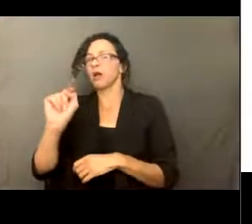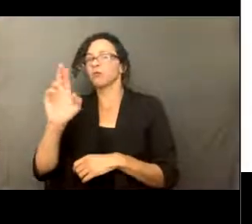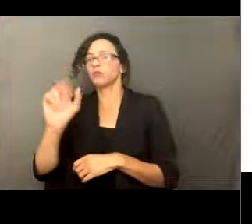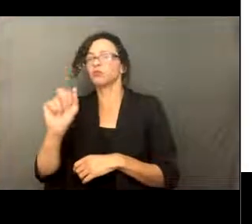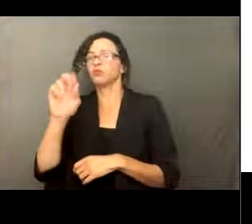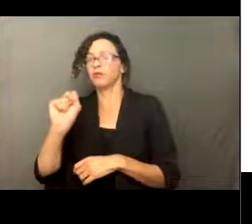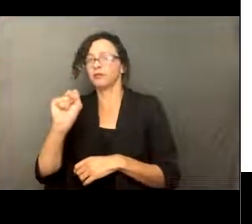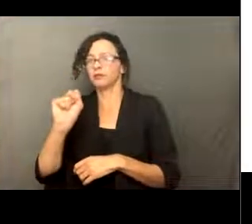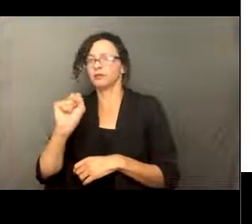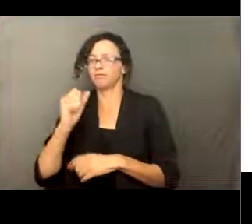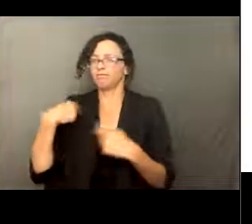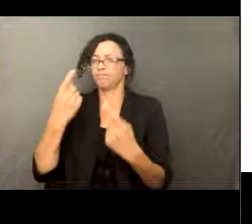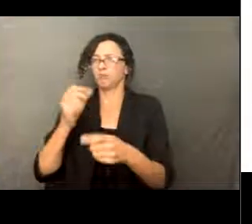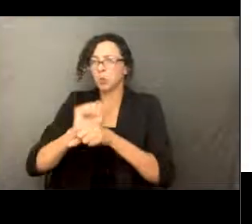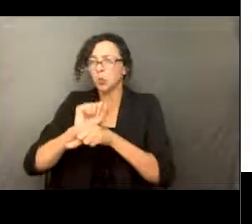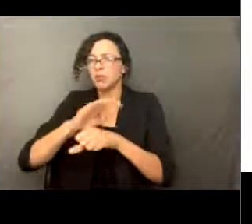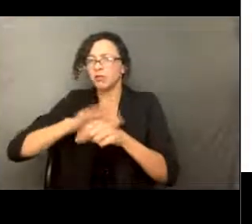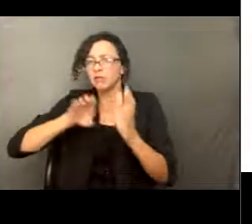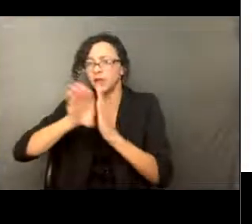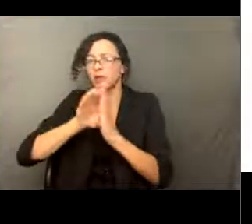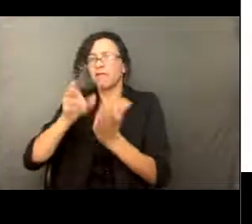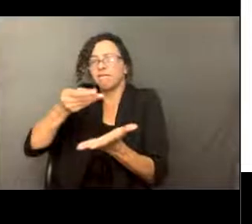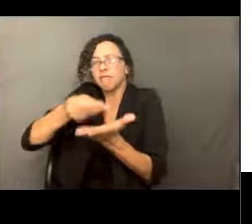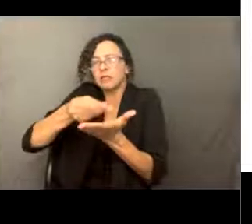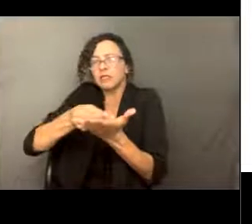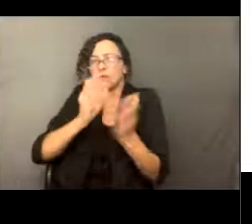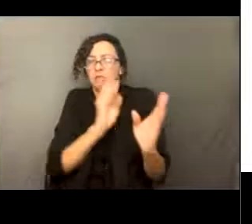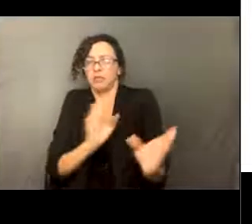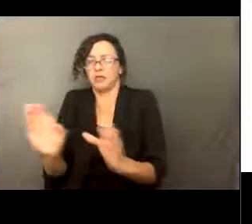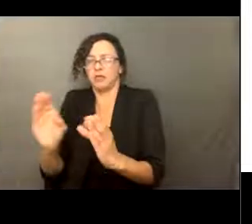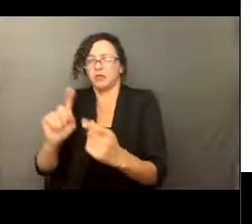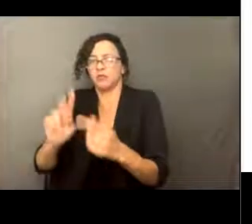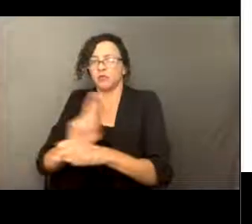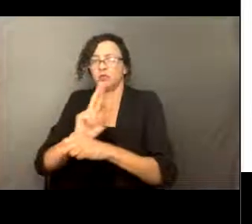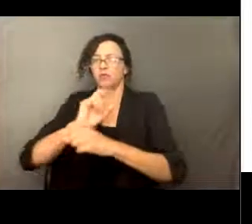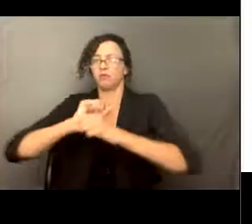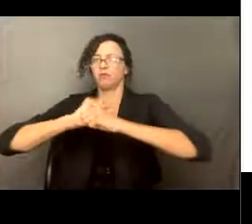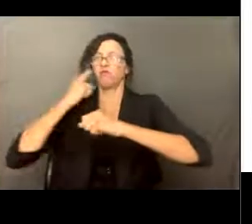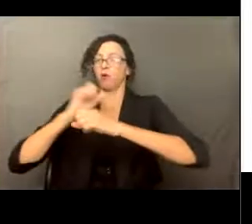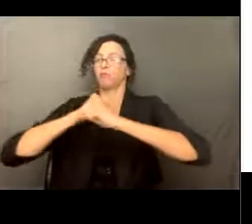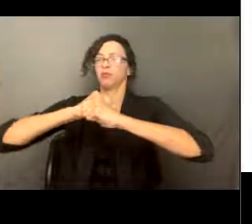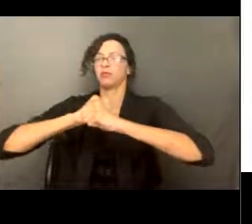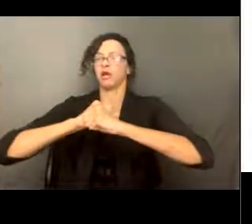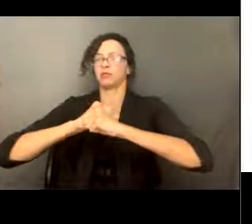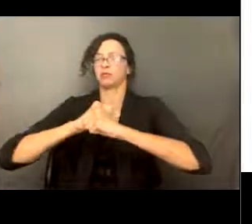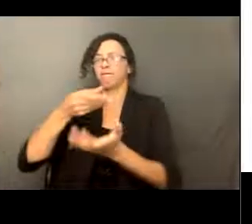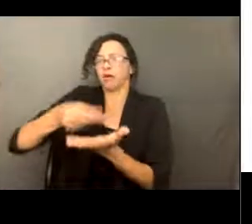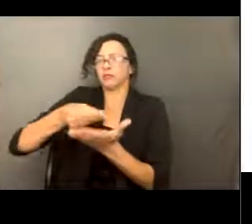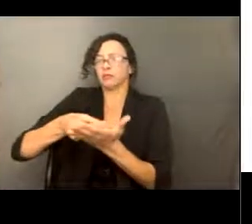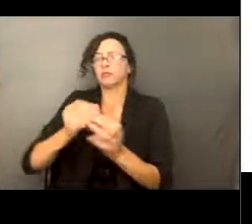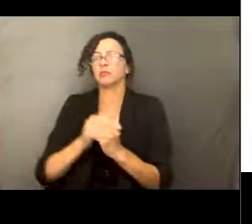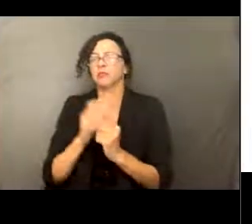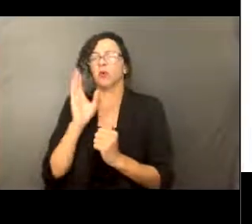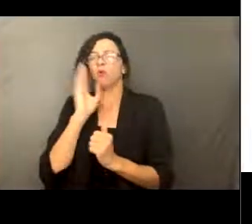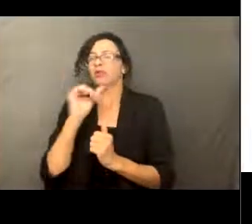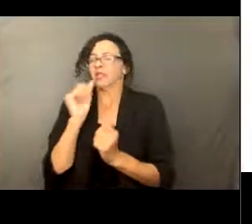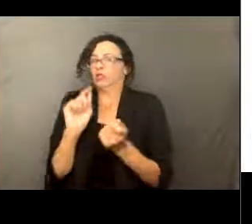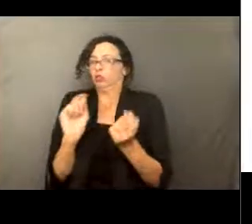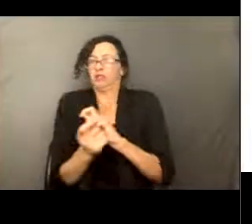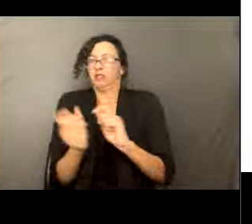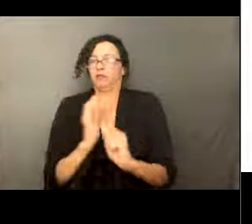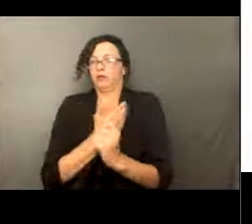formula funds, and these guidelines will not result in any large shifts in our approach. We will also evaluate